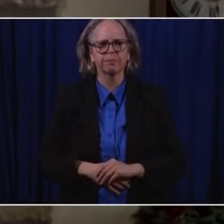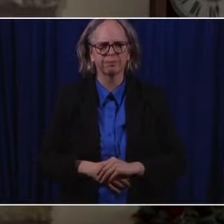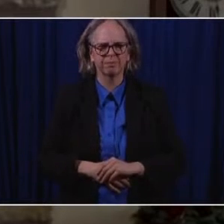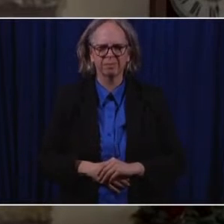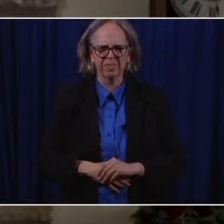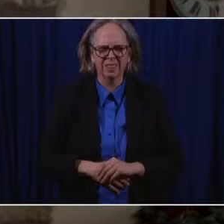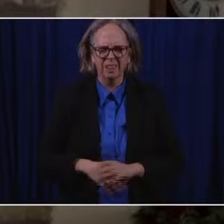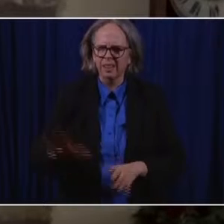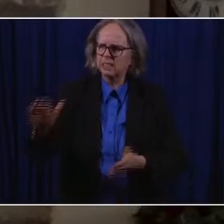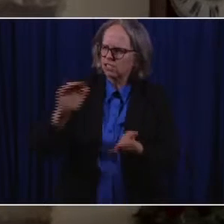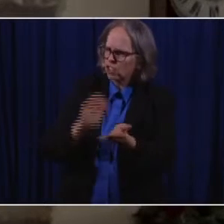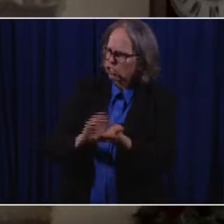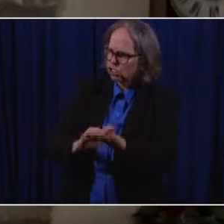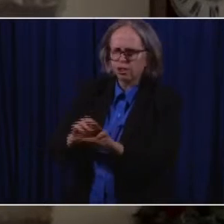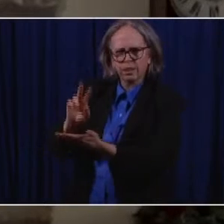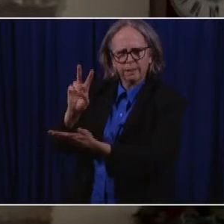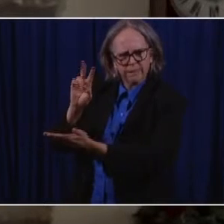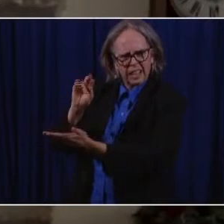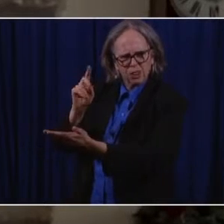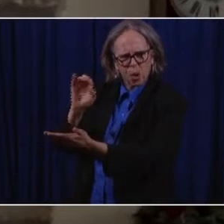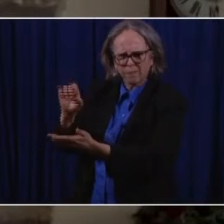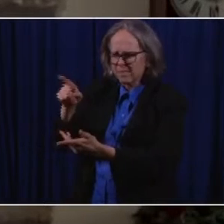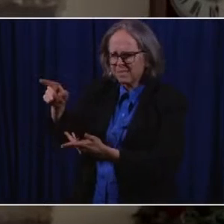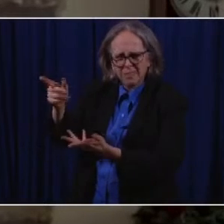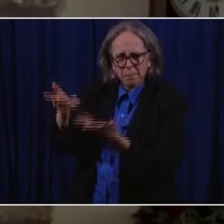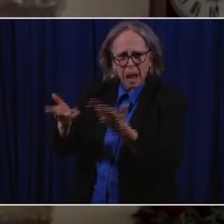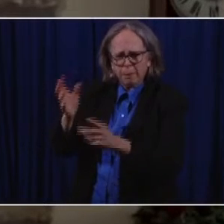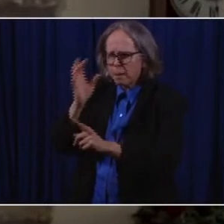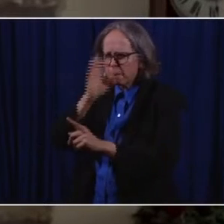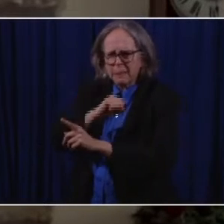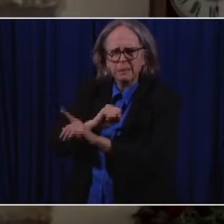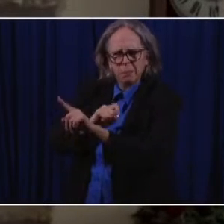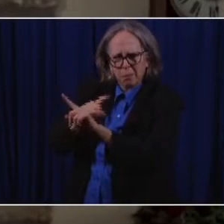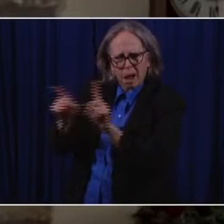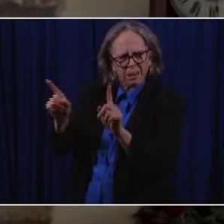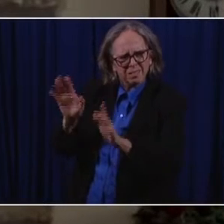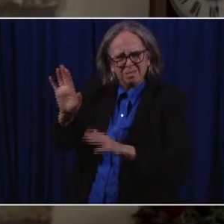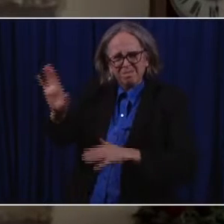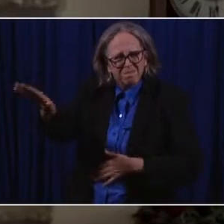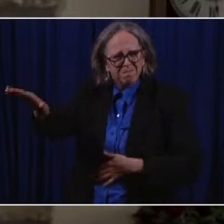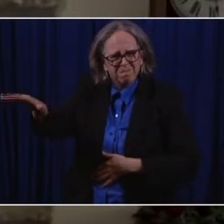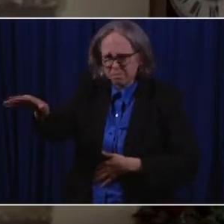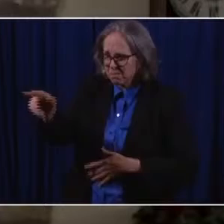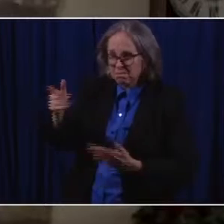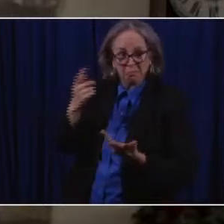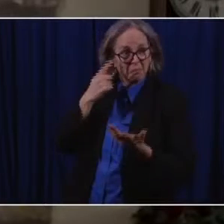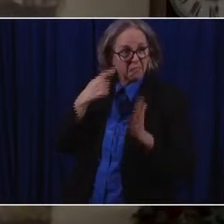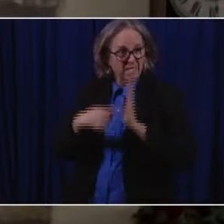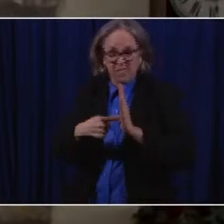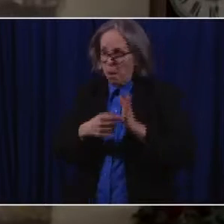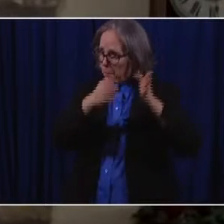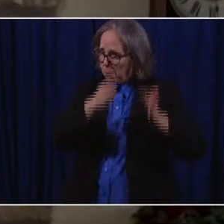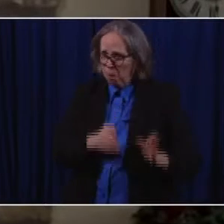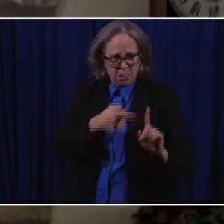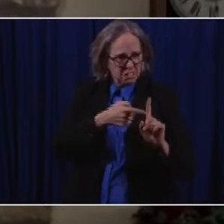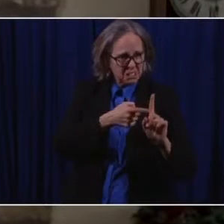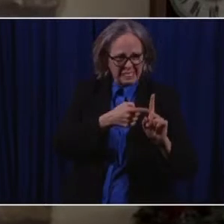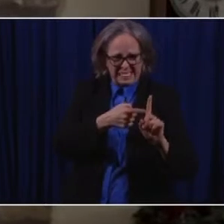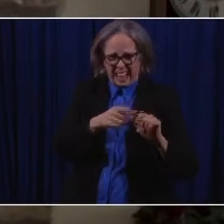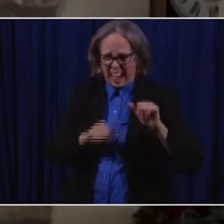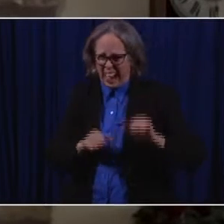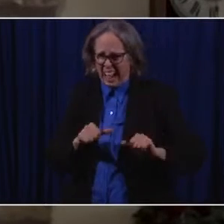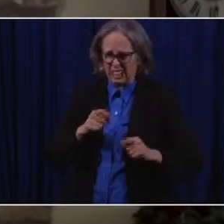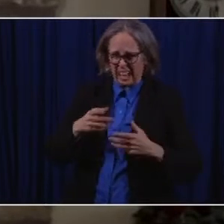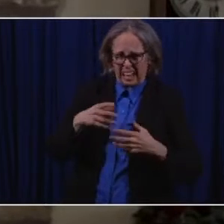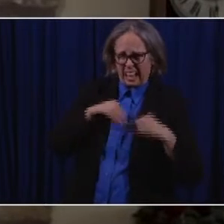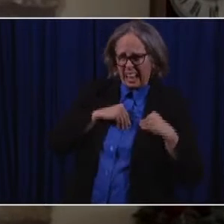missed it, but what's the advice then for people that are considering getting the vaccine?